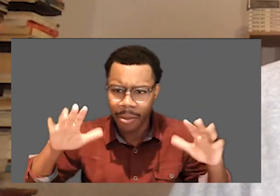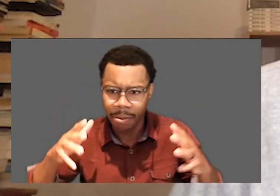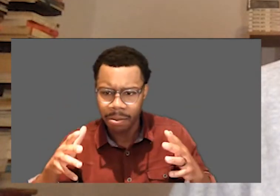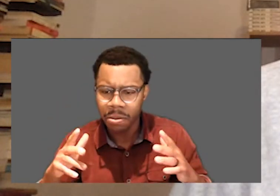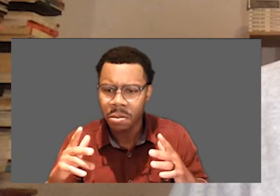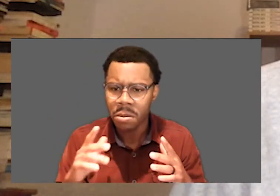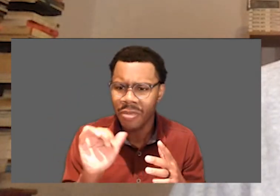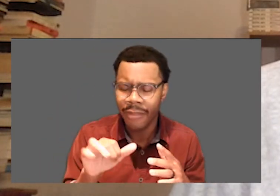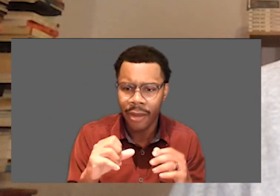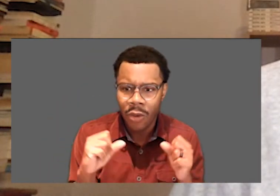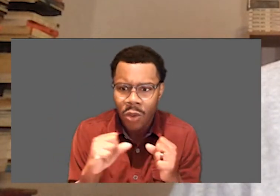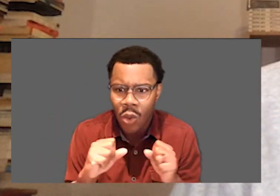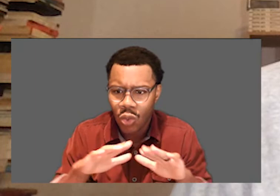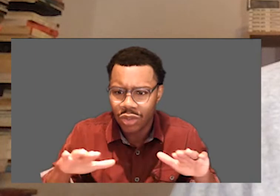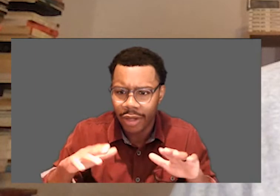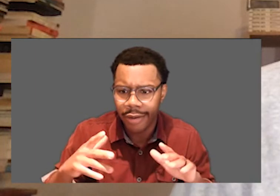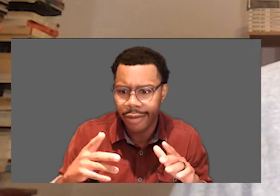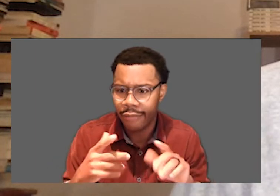of the cold child before them.